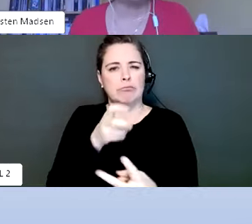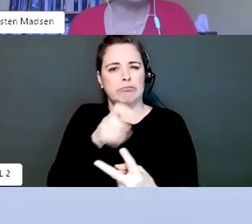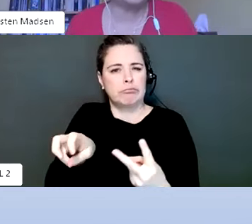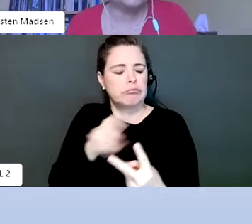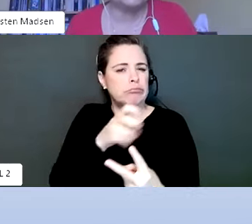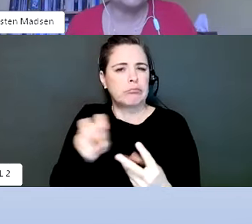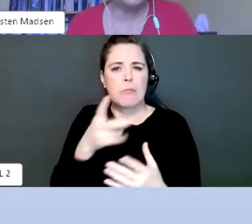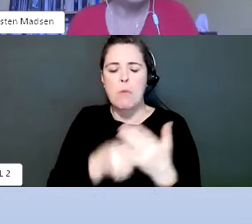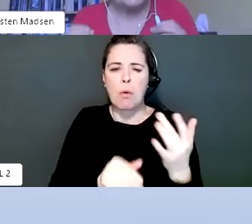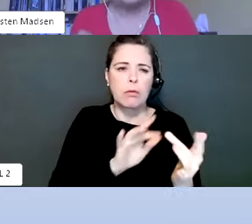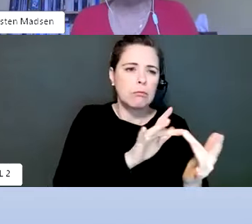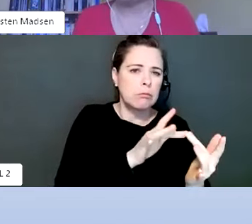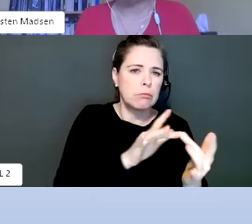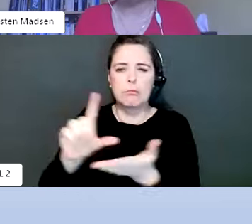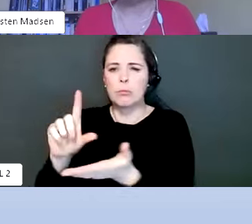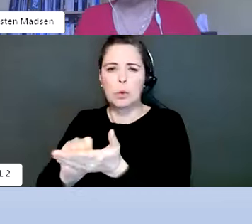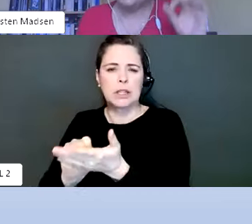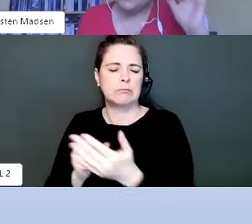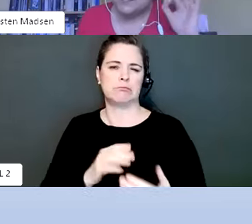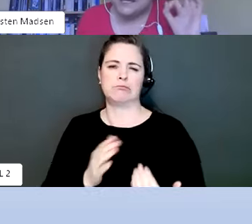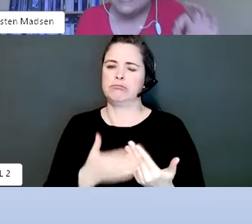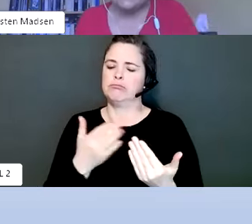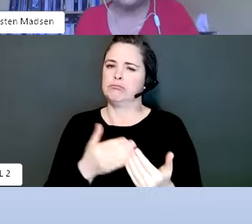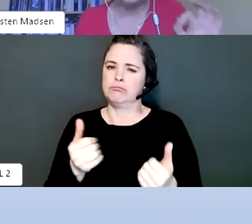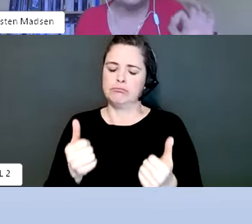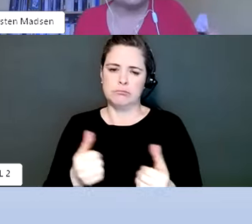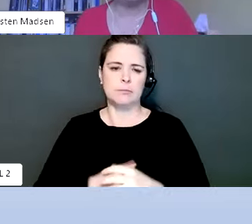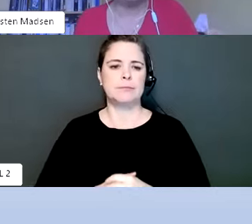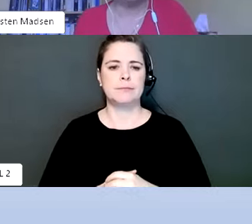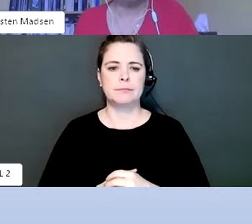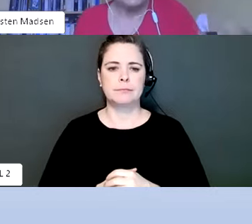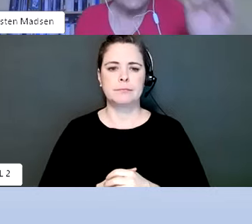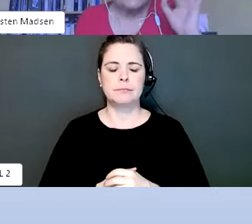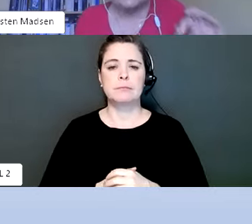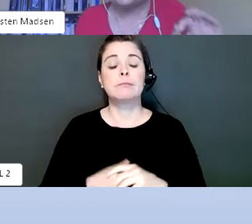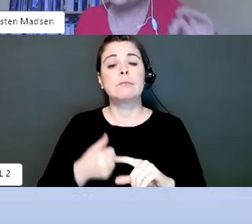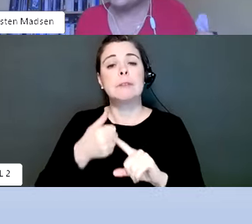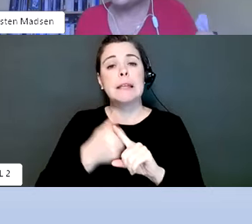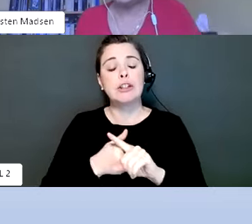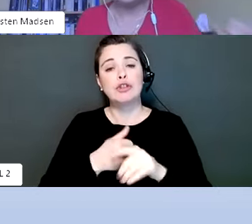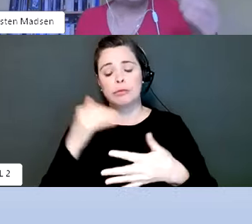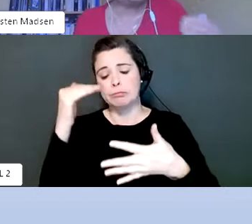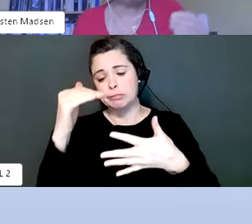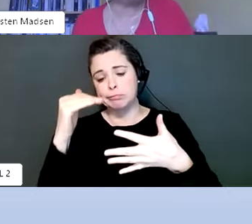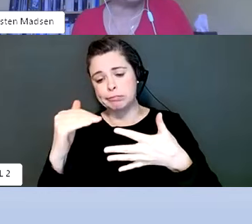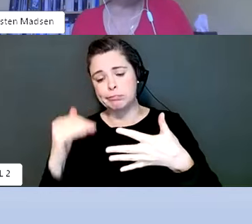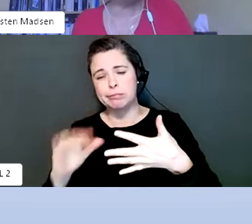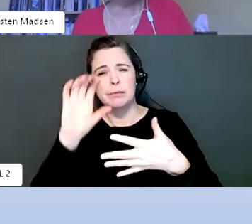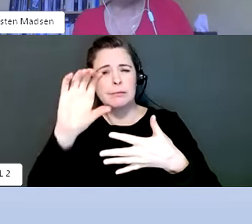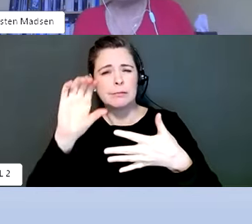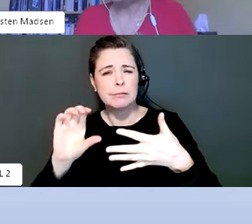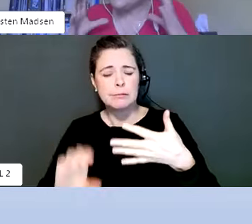as in print. Each module includes clear aims. an introduction to each